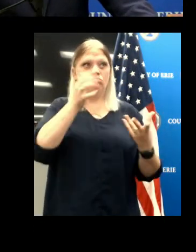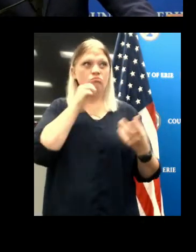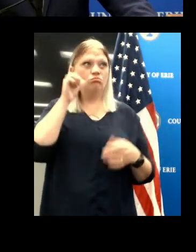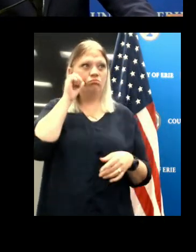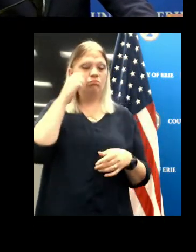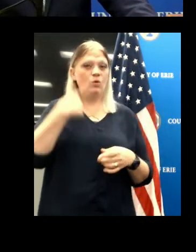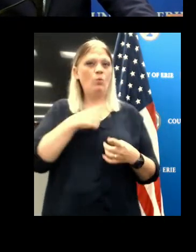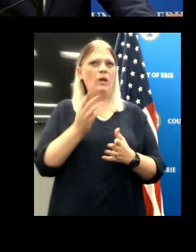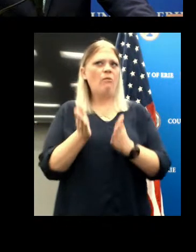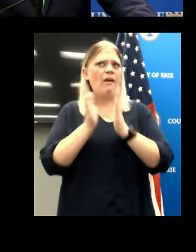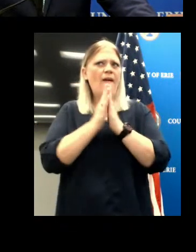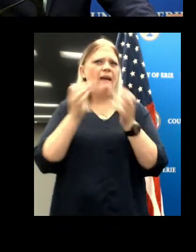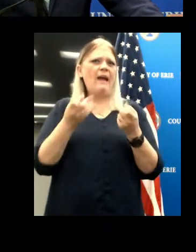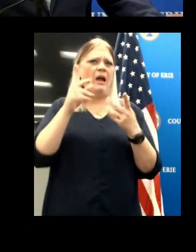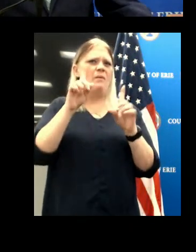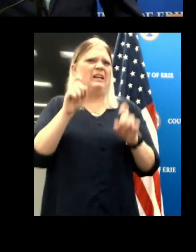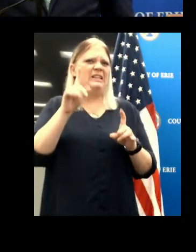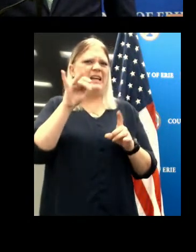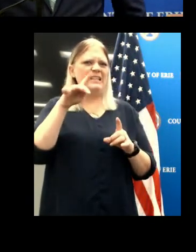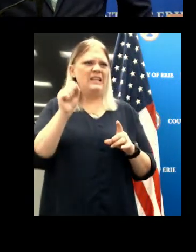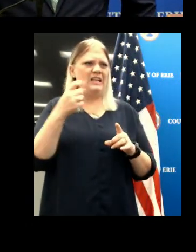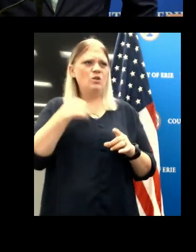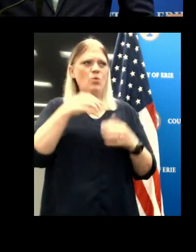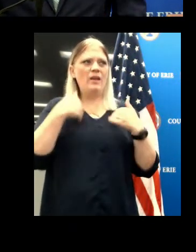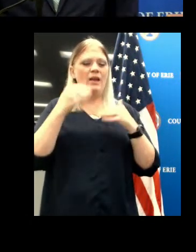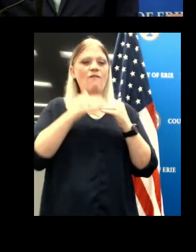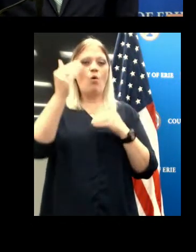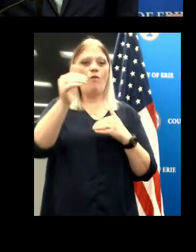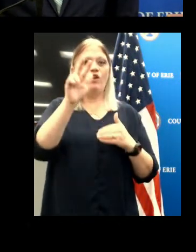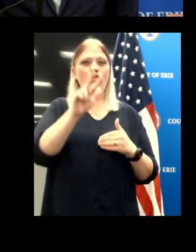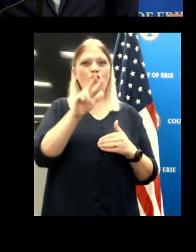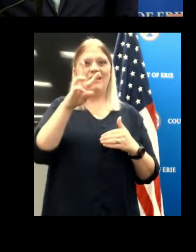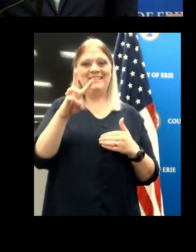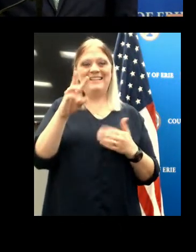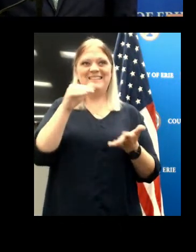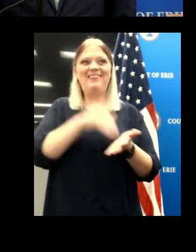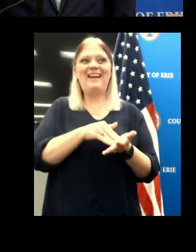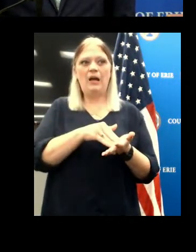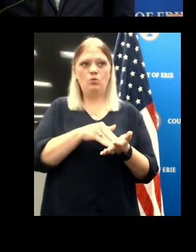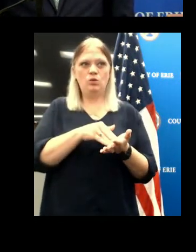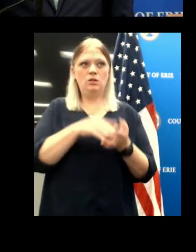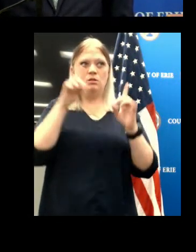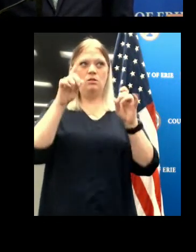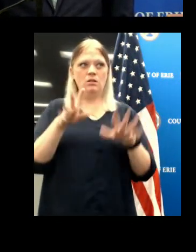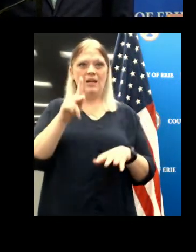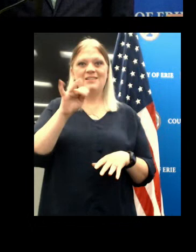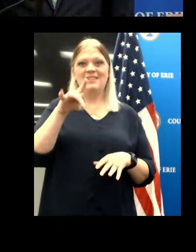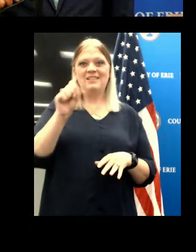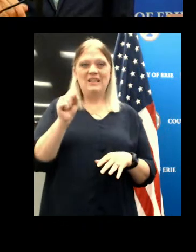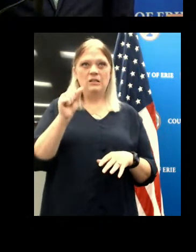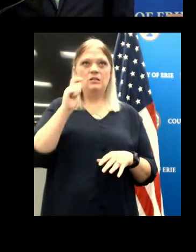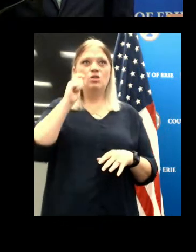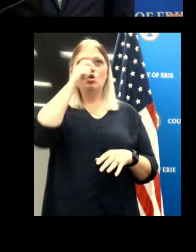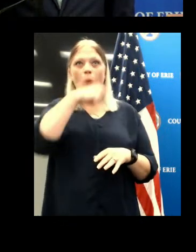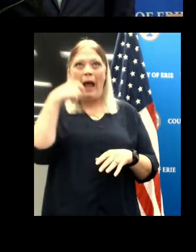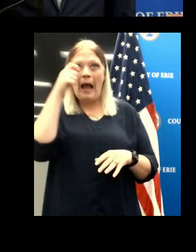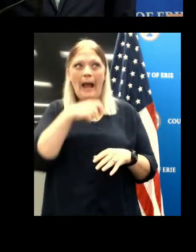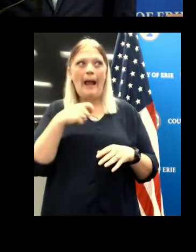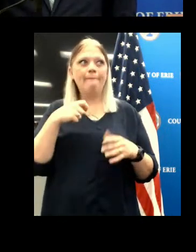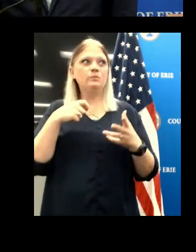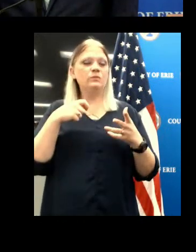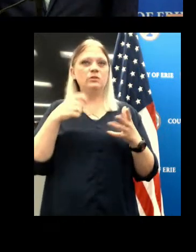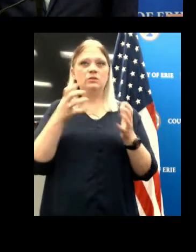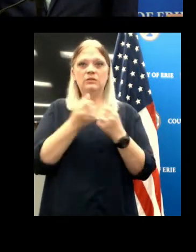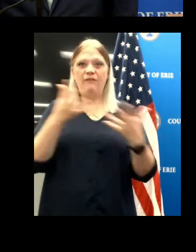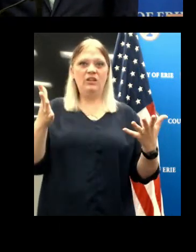were asked how many testing kits. We have over 36,000 testing kits, swabs, on